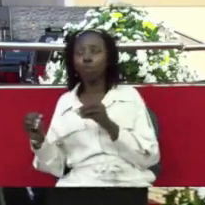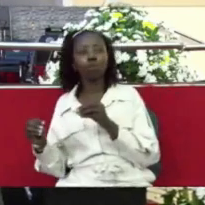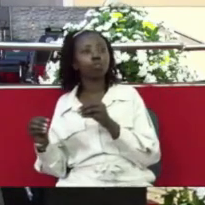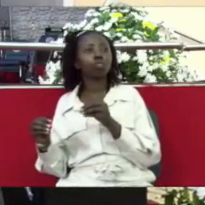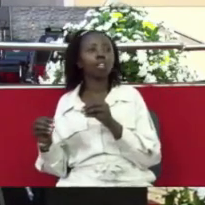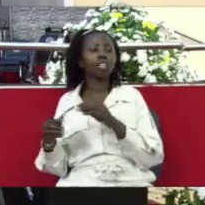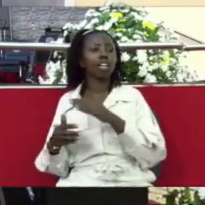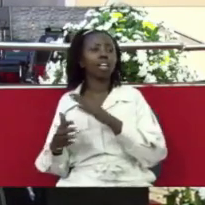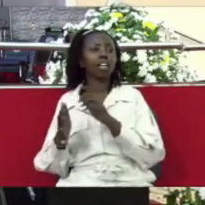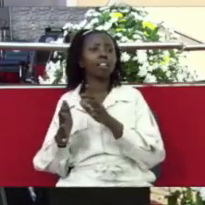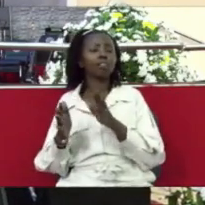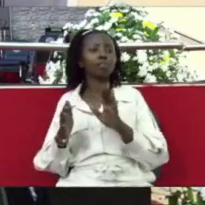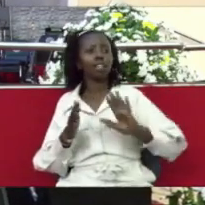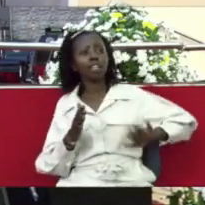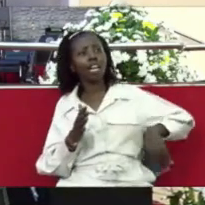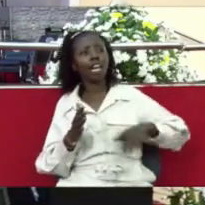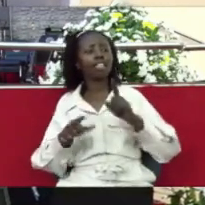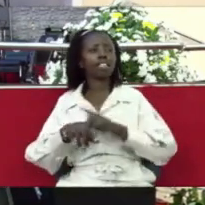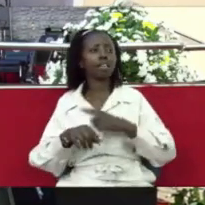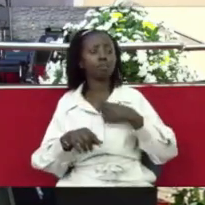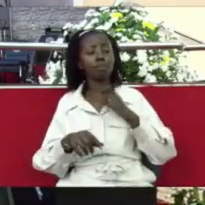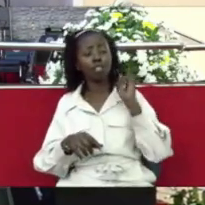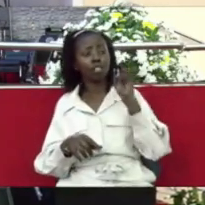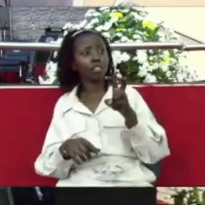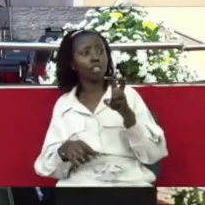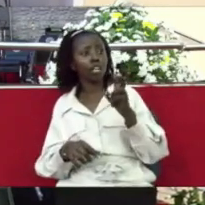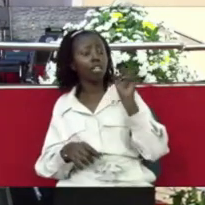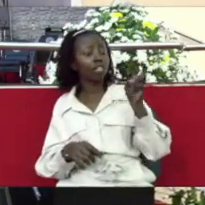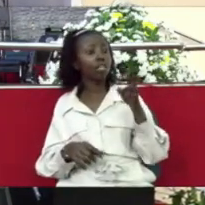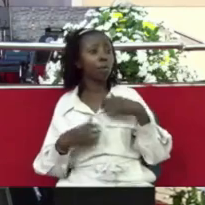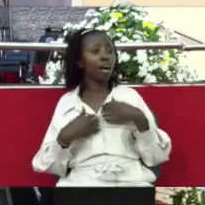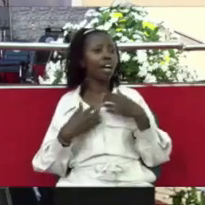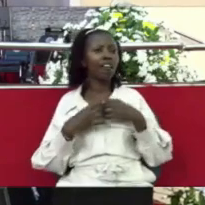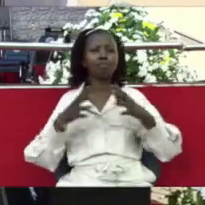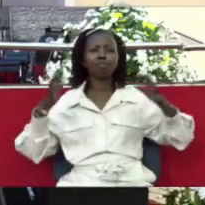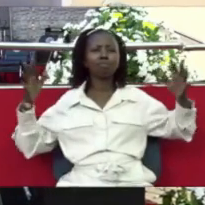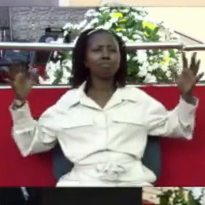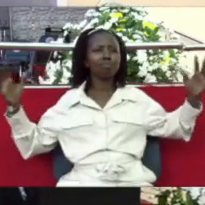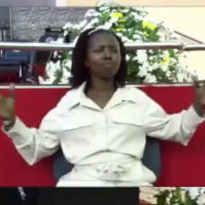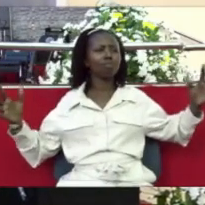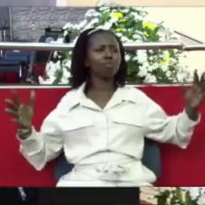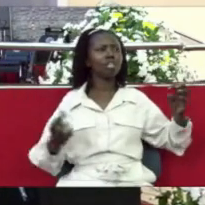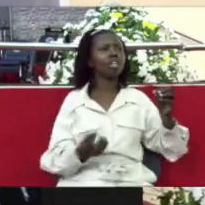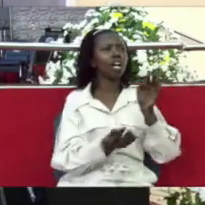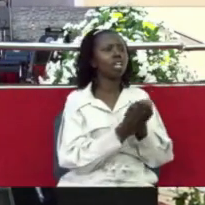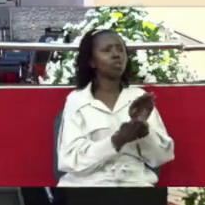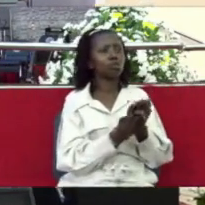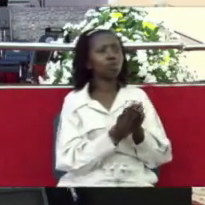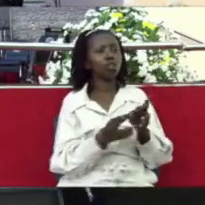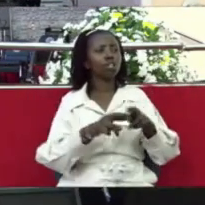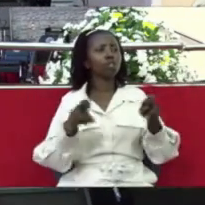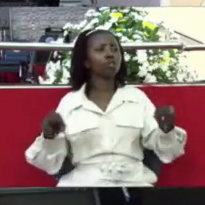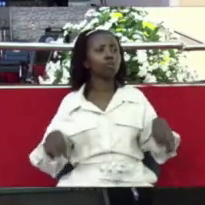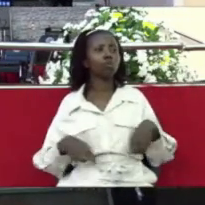time I saw him, which was last year, he took me to his big warehouse. Wakati nilimuona mara ya mwisho mwaka uliopita alinikuta katika jumba